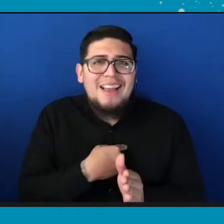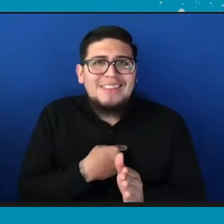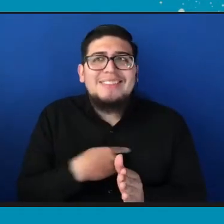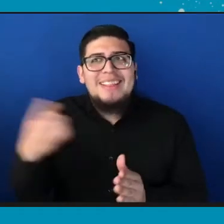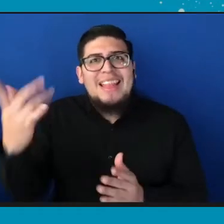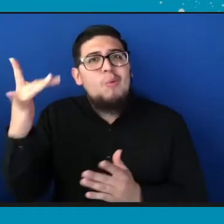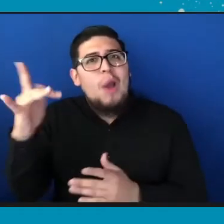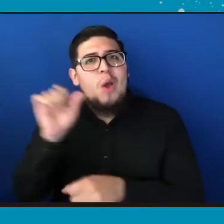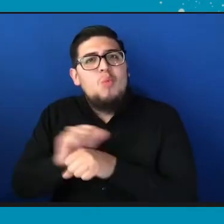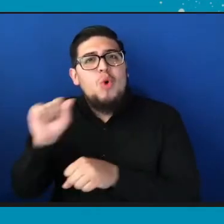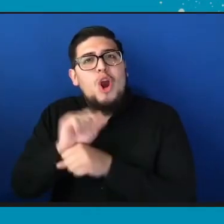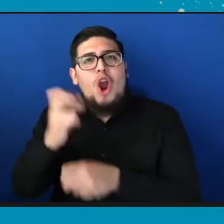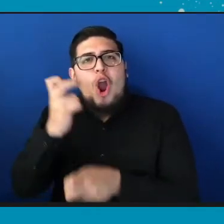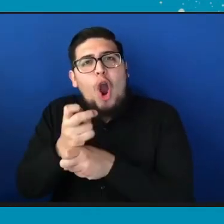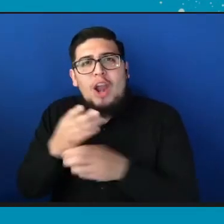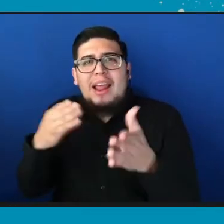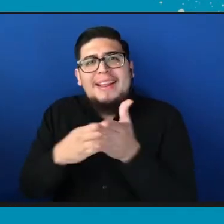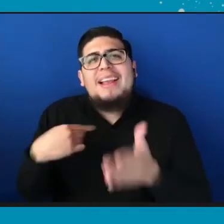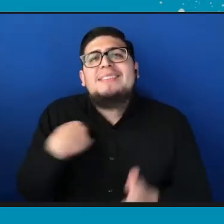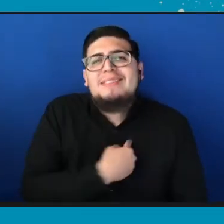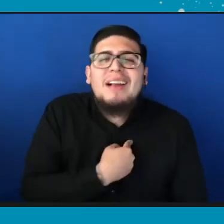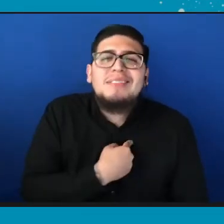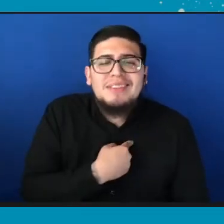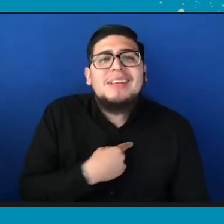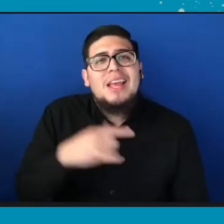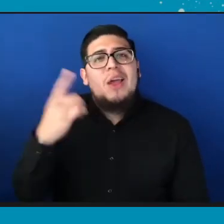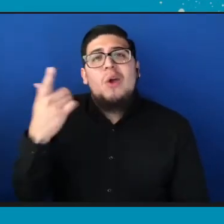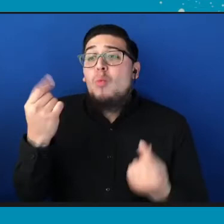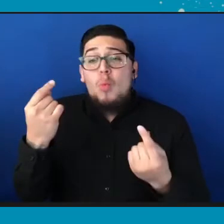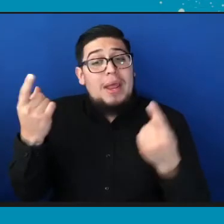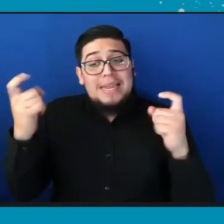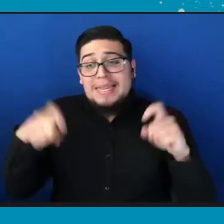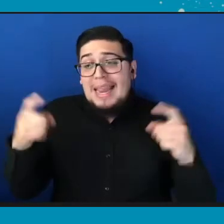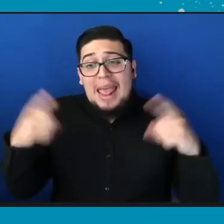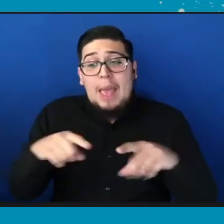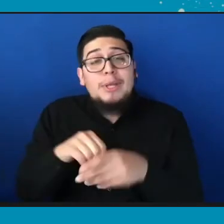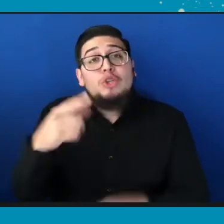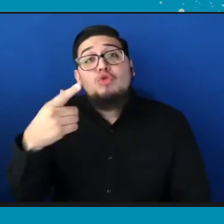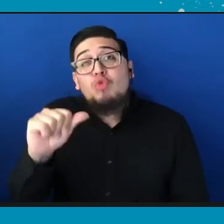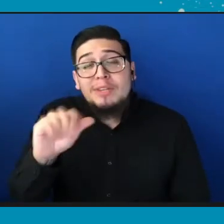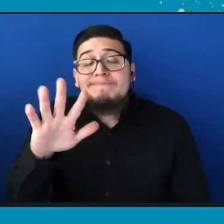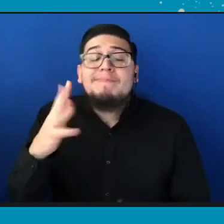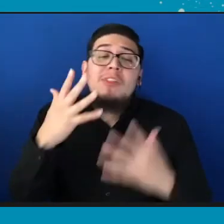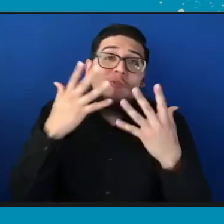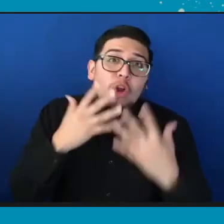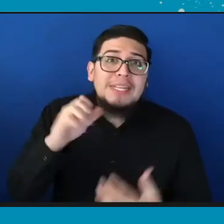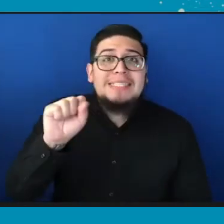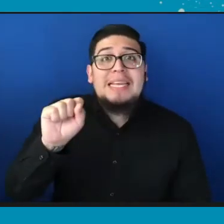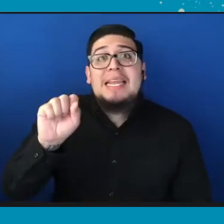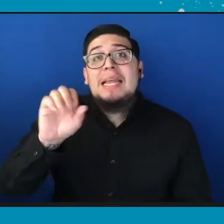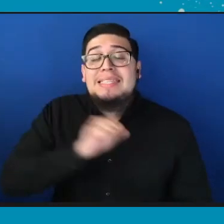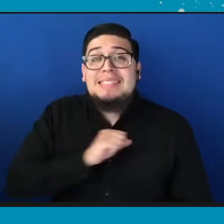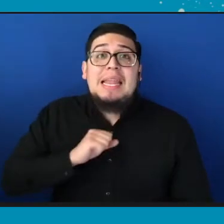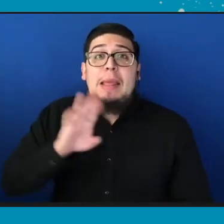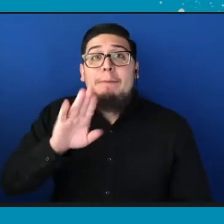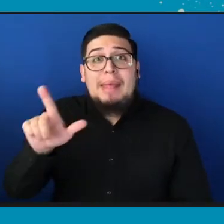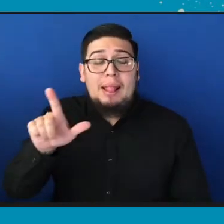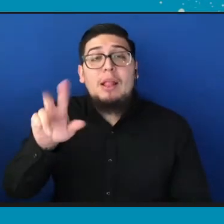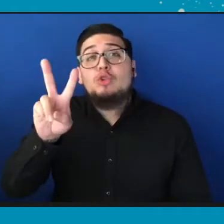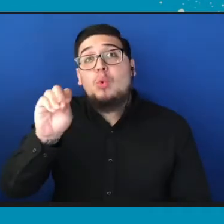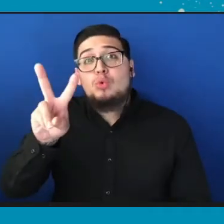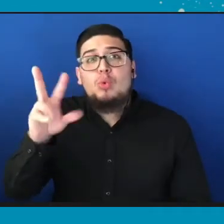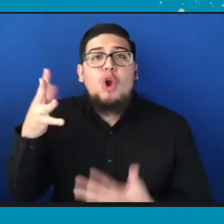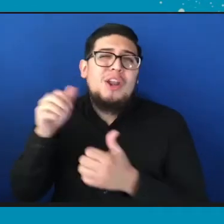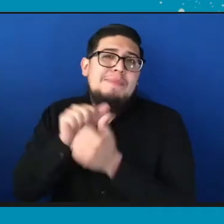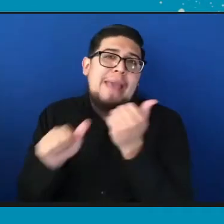it. What do we need to happen in Georgia? Unfortunately, Senate Bill 202 has already passed. It is the